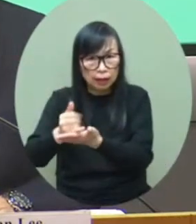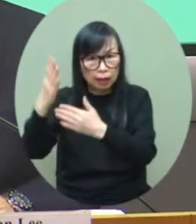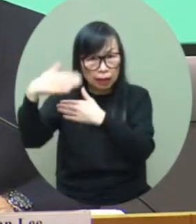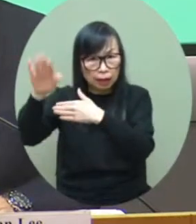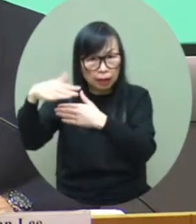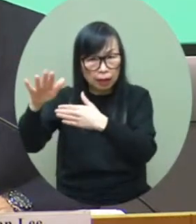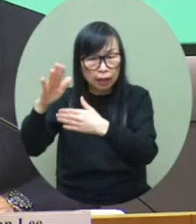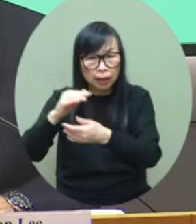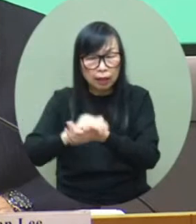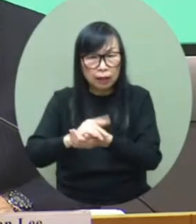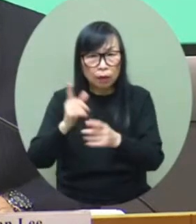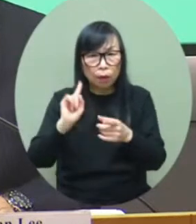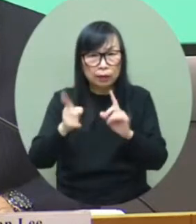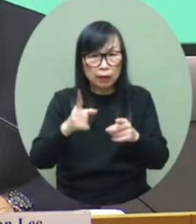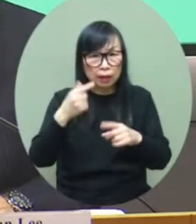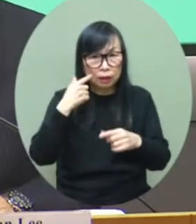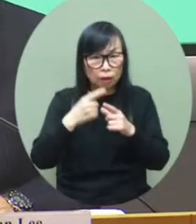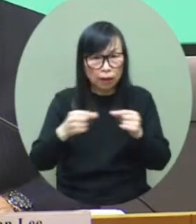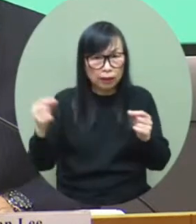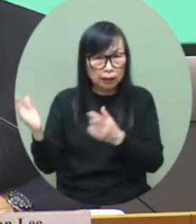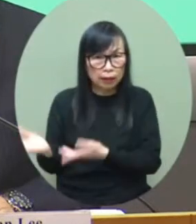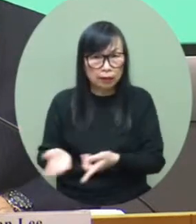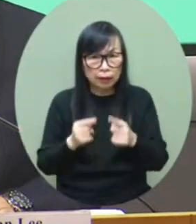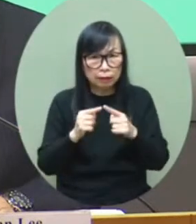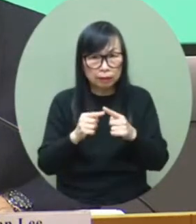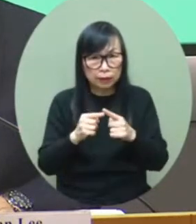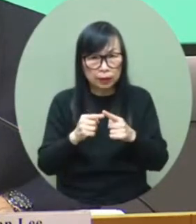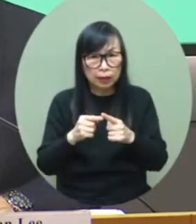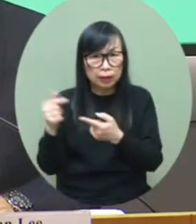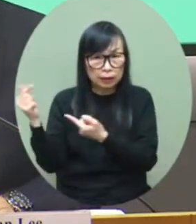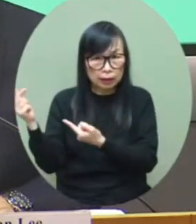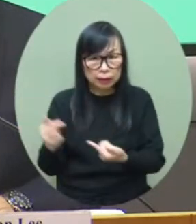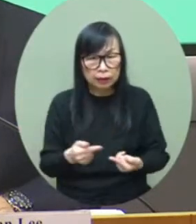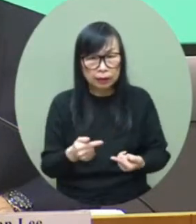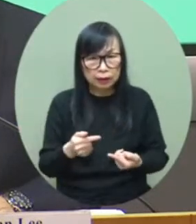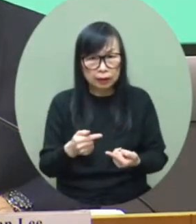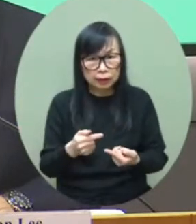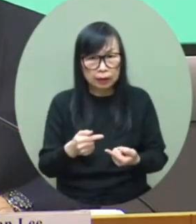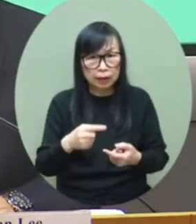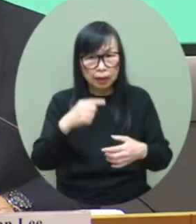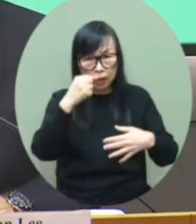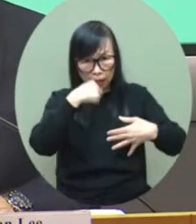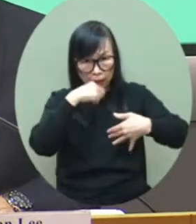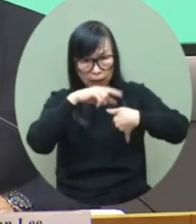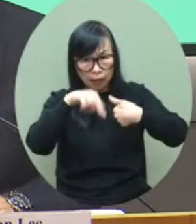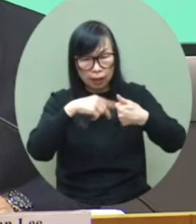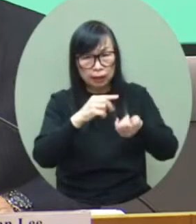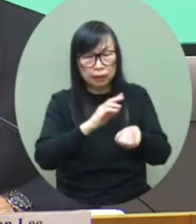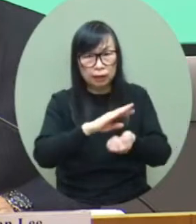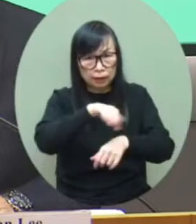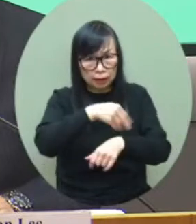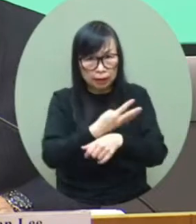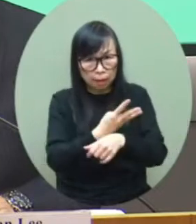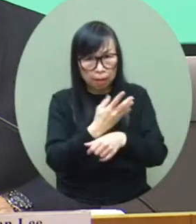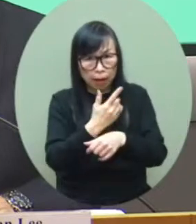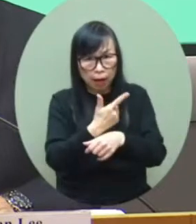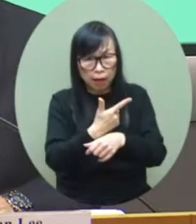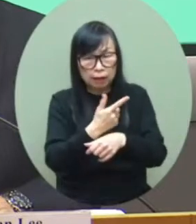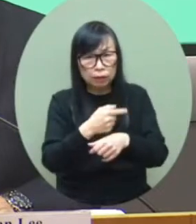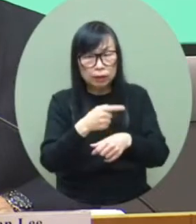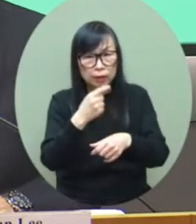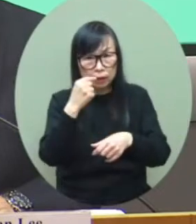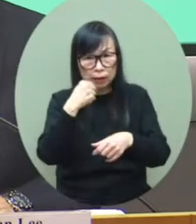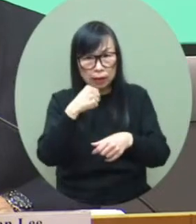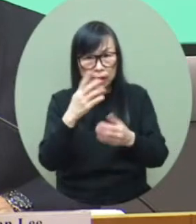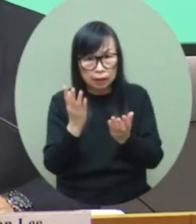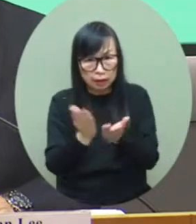control, and that is so for those who have stayed overseas or in Taiwan within 7 days of travel, they will